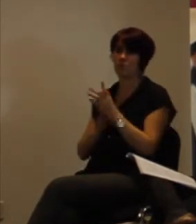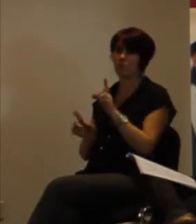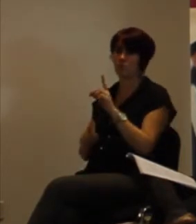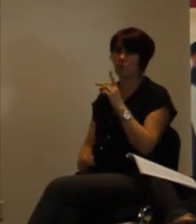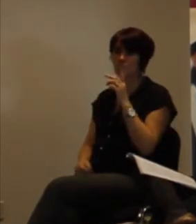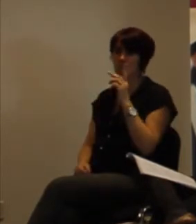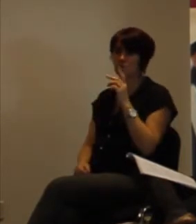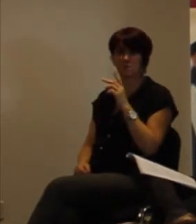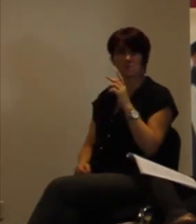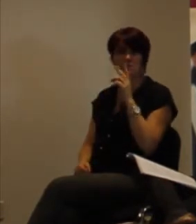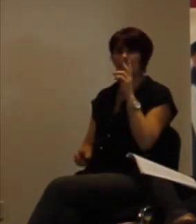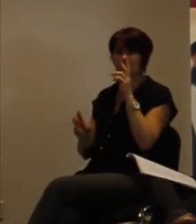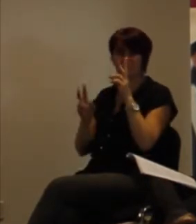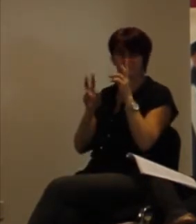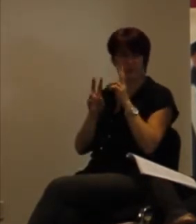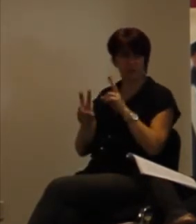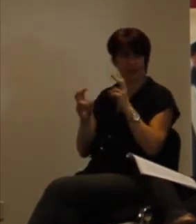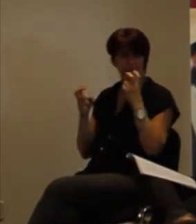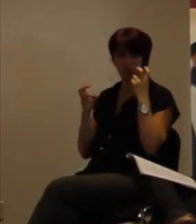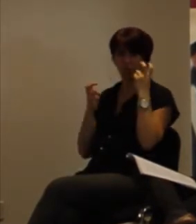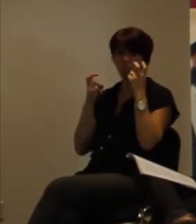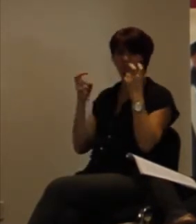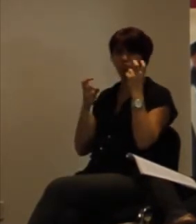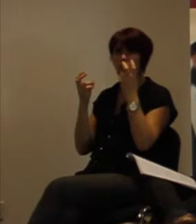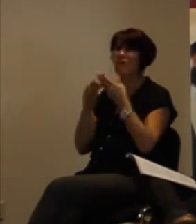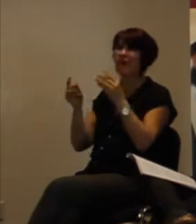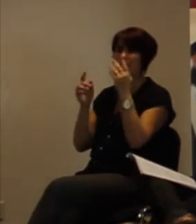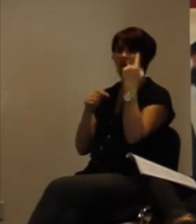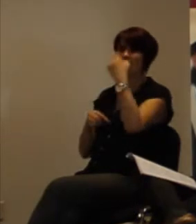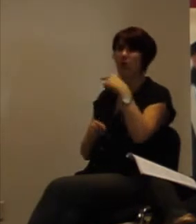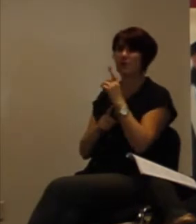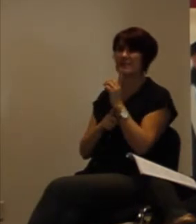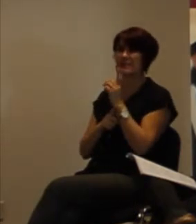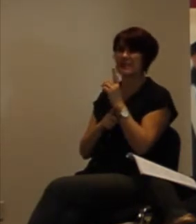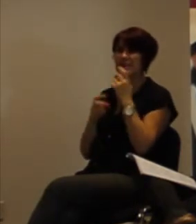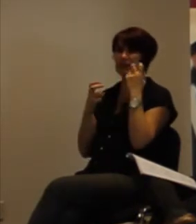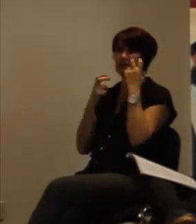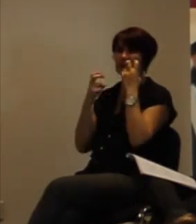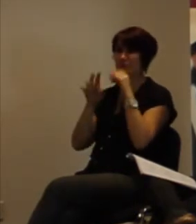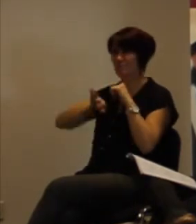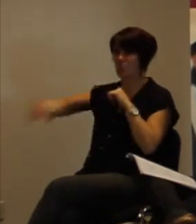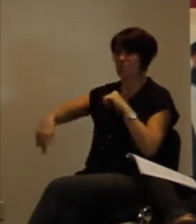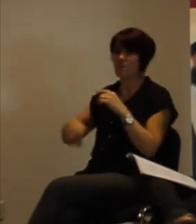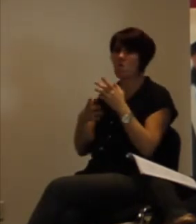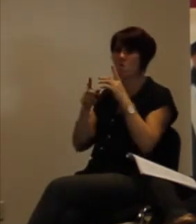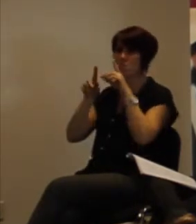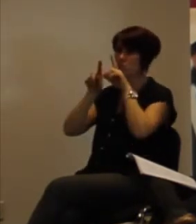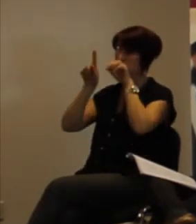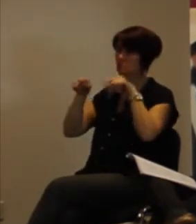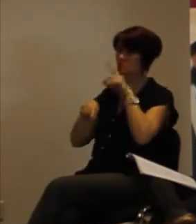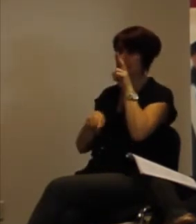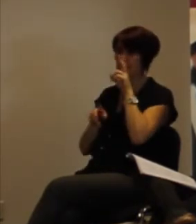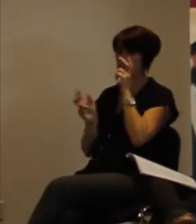visual or noise stimuli removed. So, ticking clock, an example, fancy pictures around the room which may